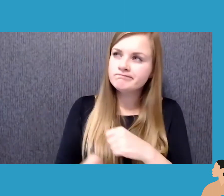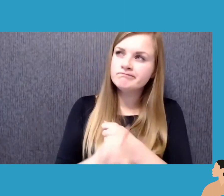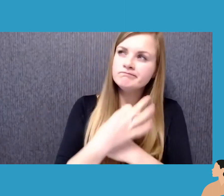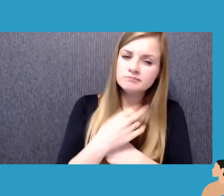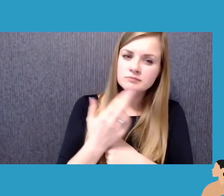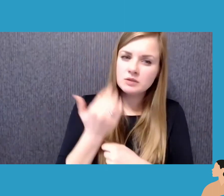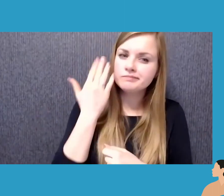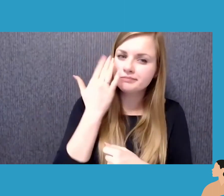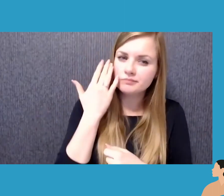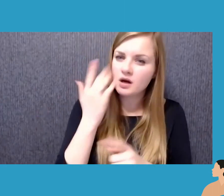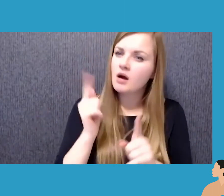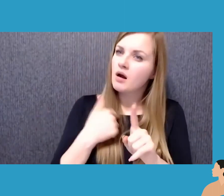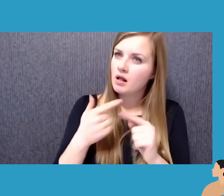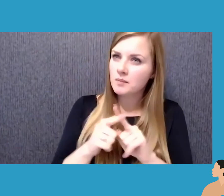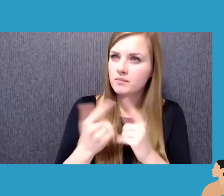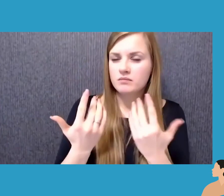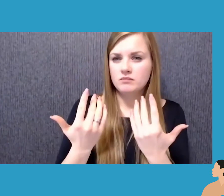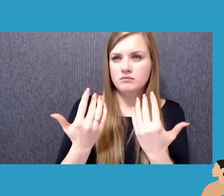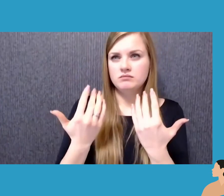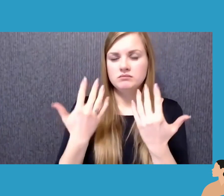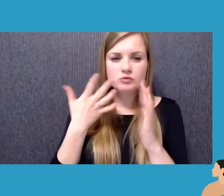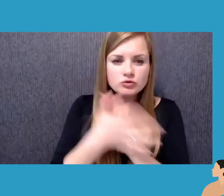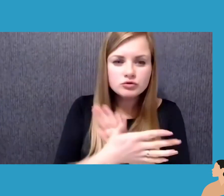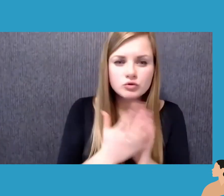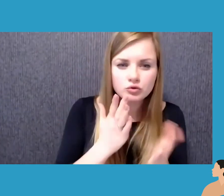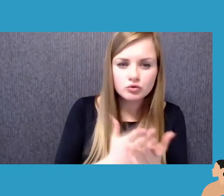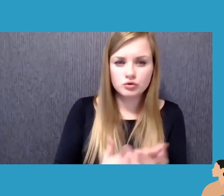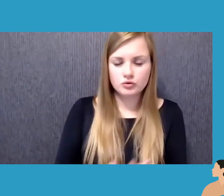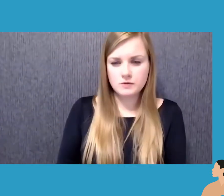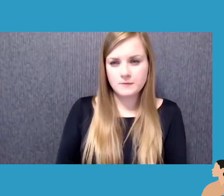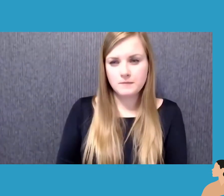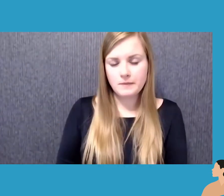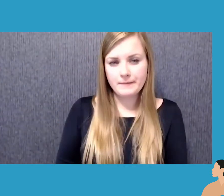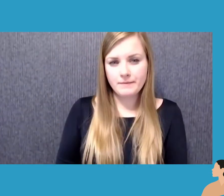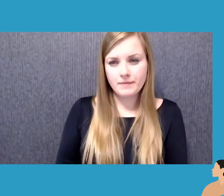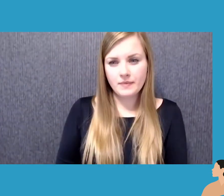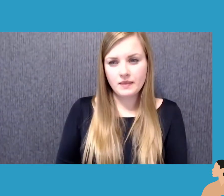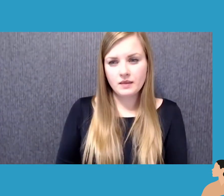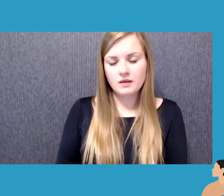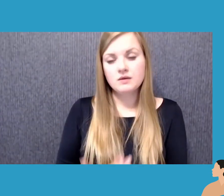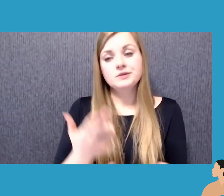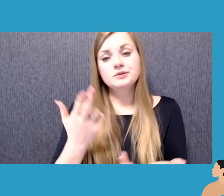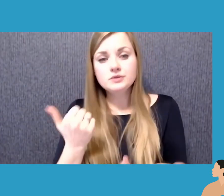offender himself is made to think his actions over.